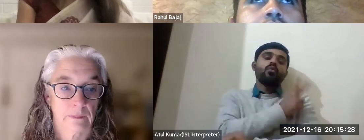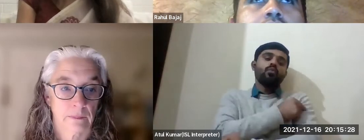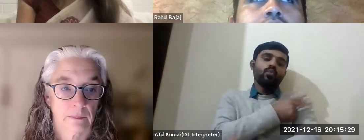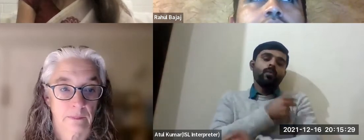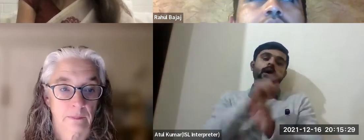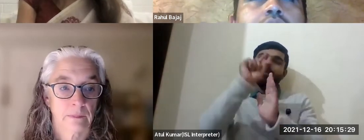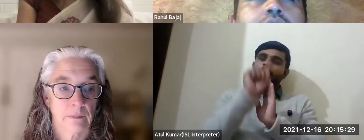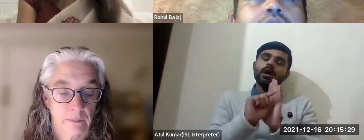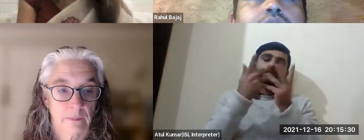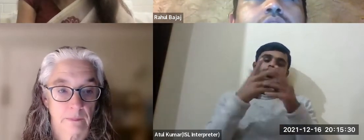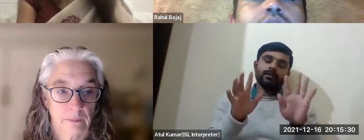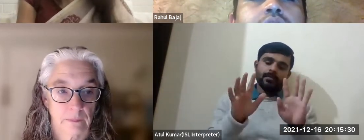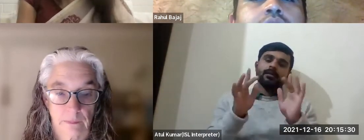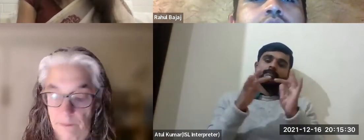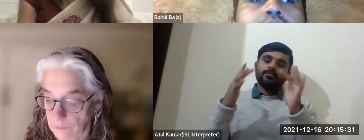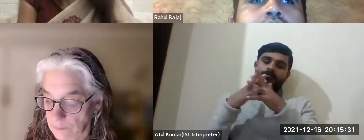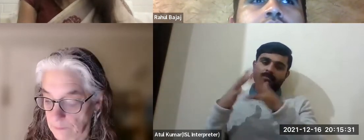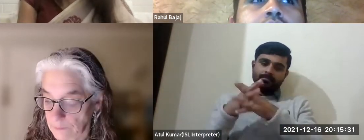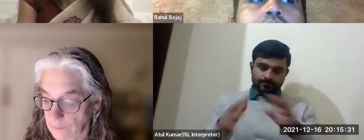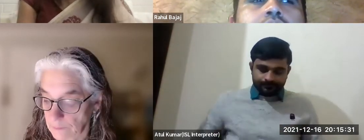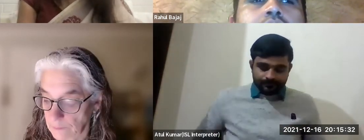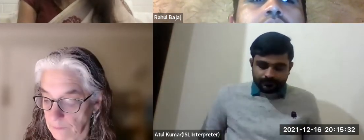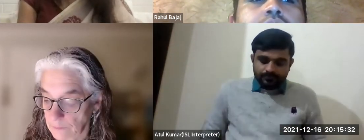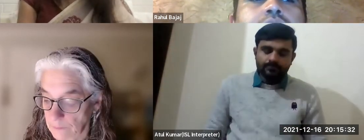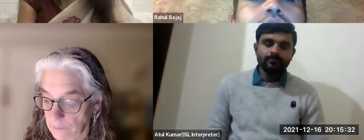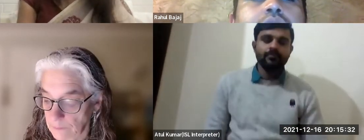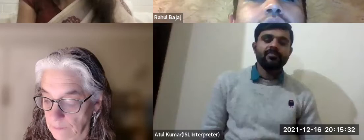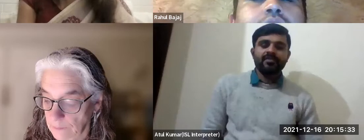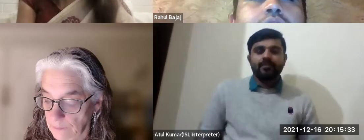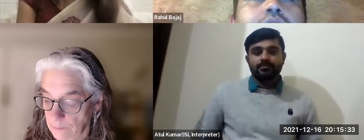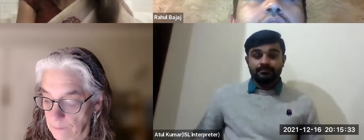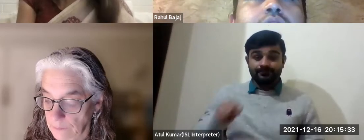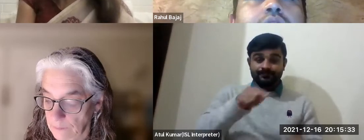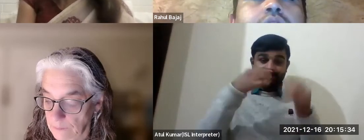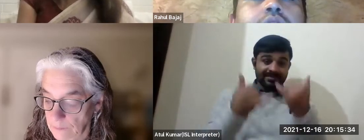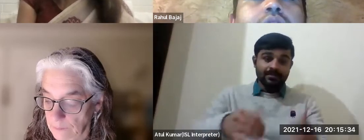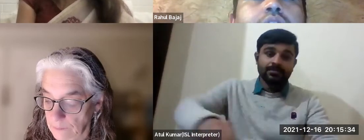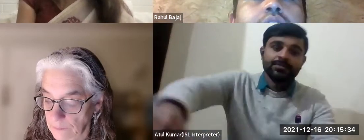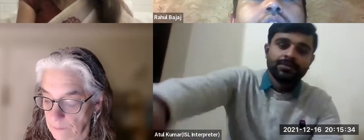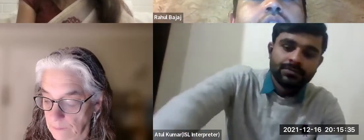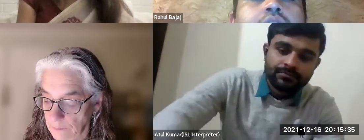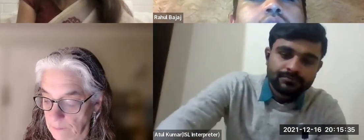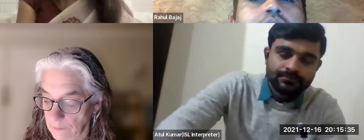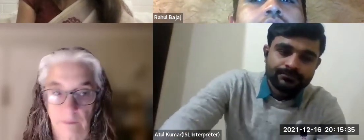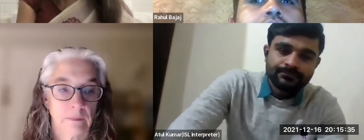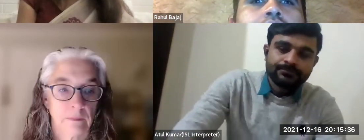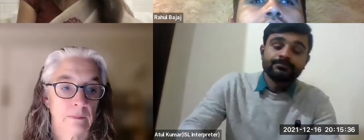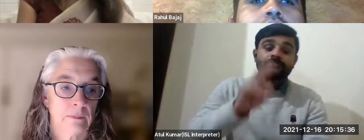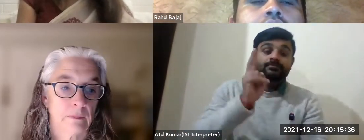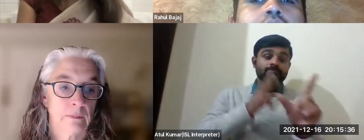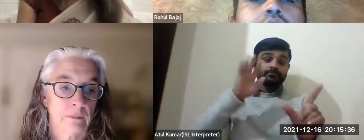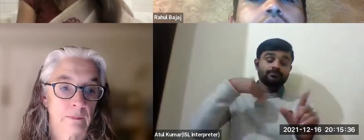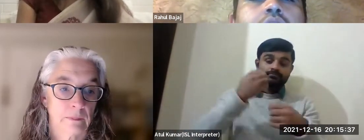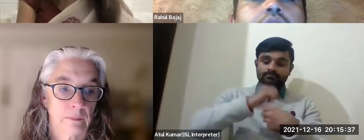guidelines Right. of government websites. So I think, it is now, and sadly, the pandemic has added 2 years or taken